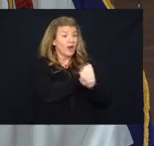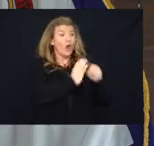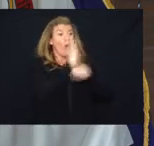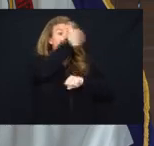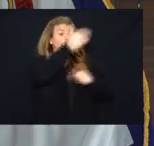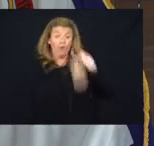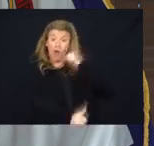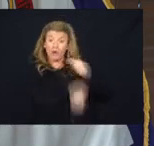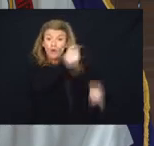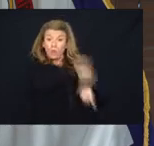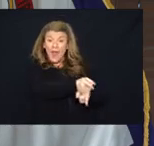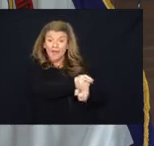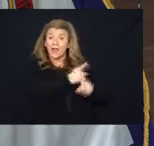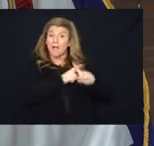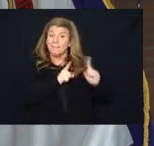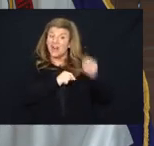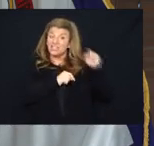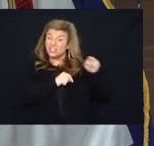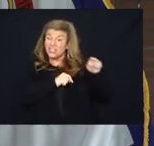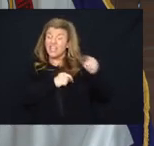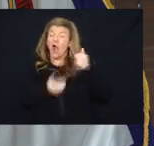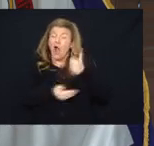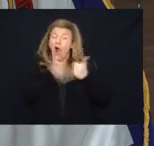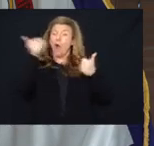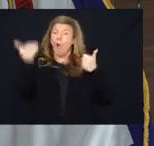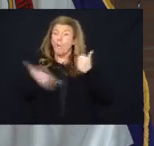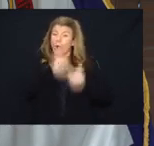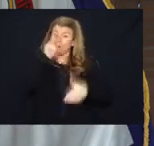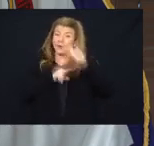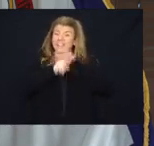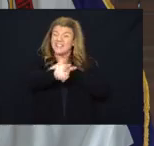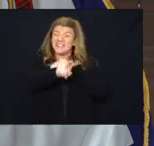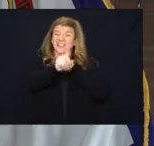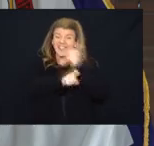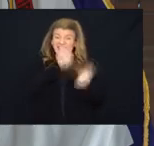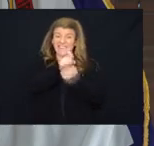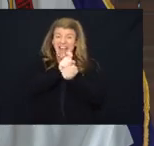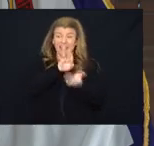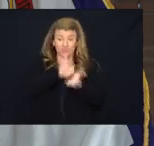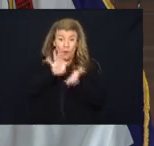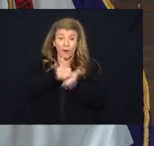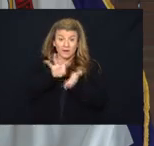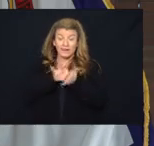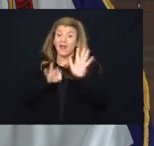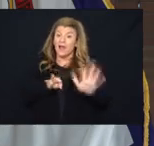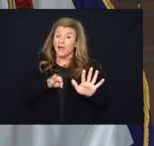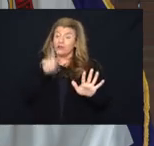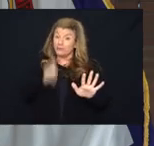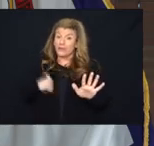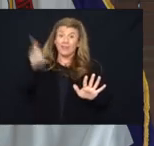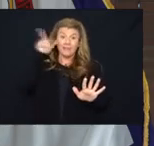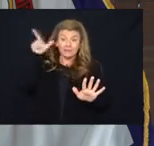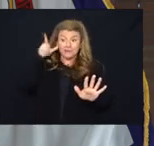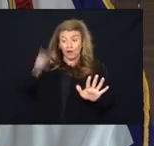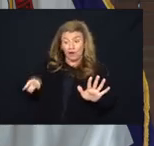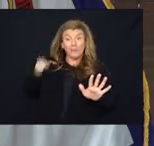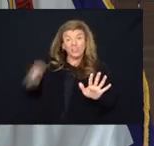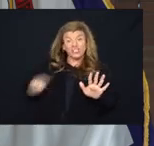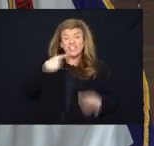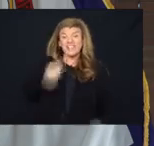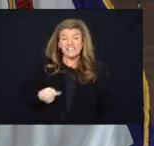exactly right, but she absolutely almost predicted the score. So you ought to listen to her, but she